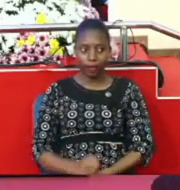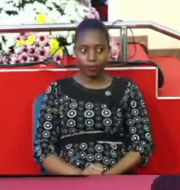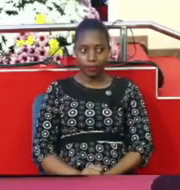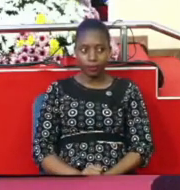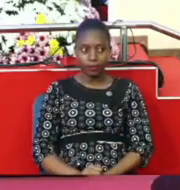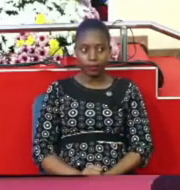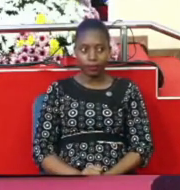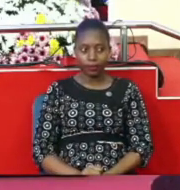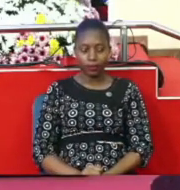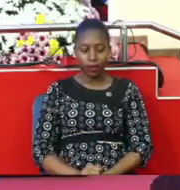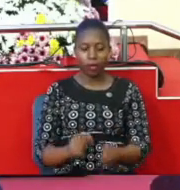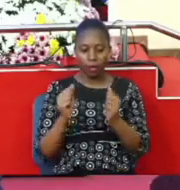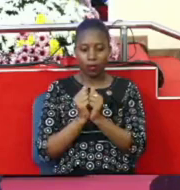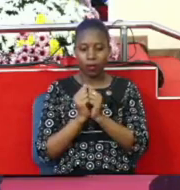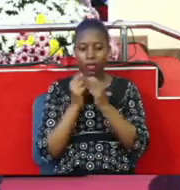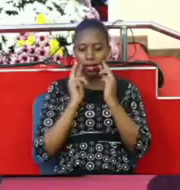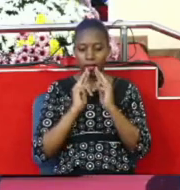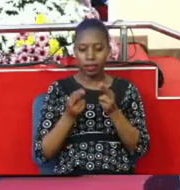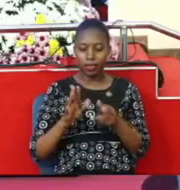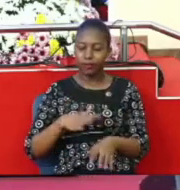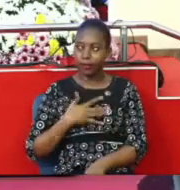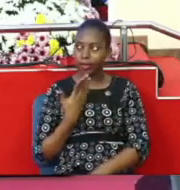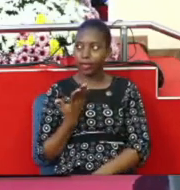And with my resort. Na kwa zile alama zangu.